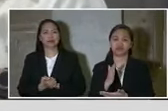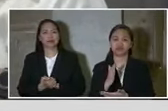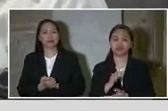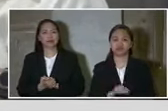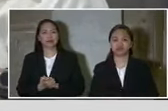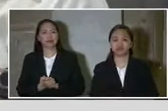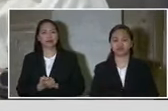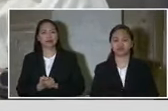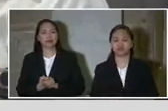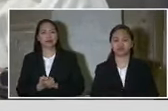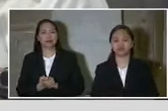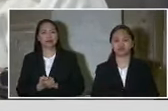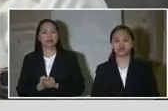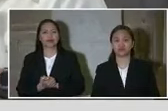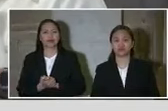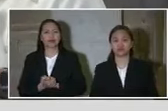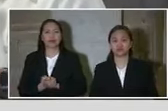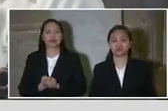upright.